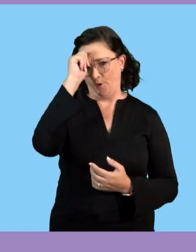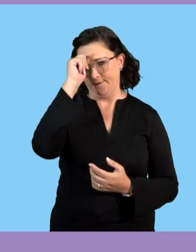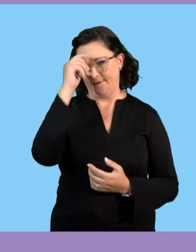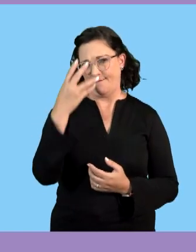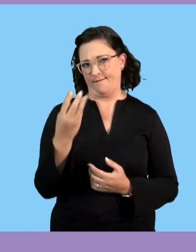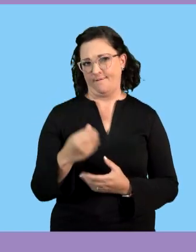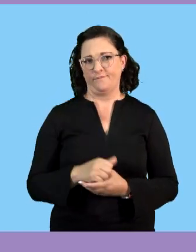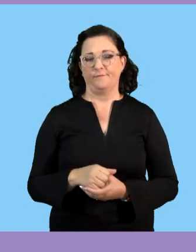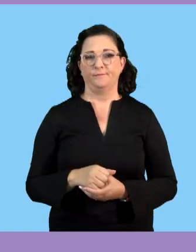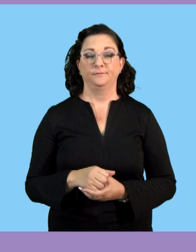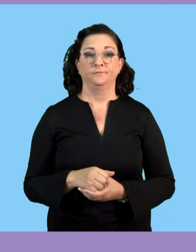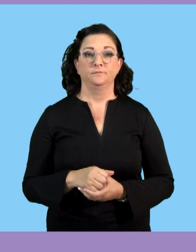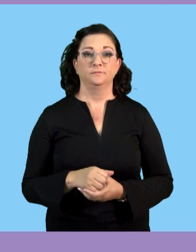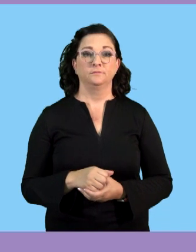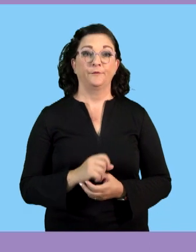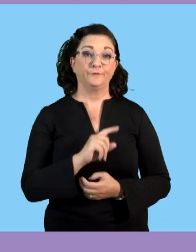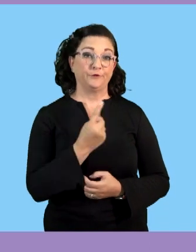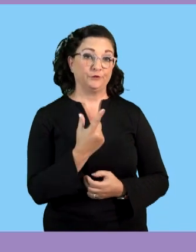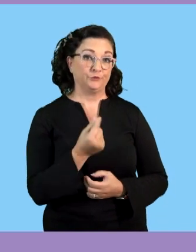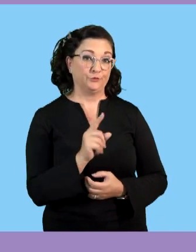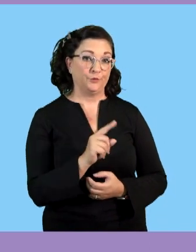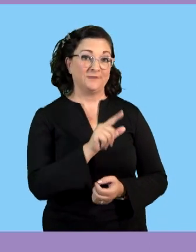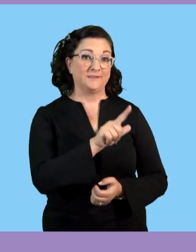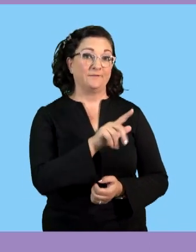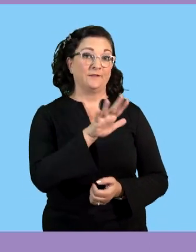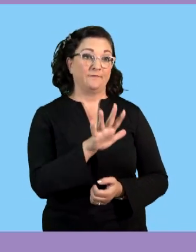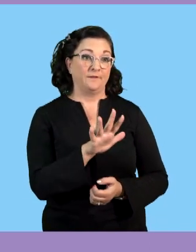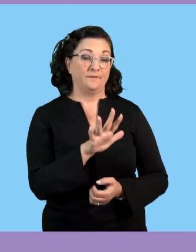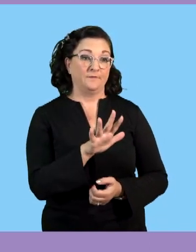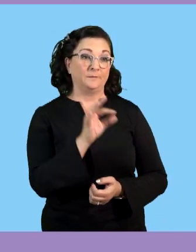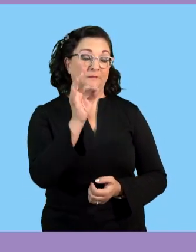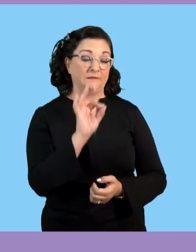boys. Firstly, we're going to find